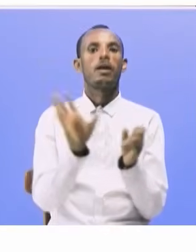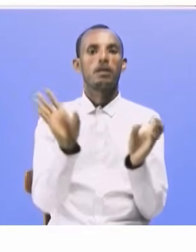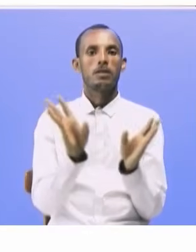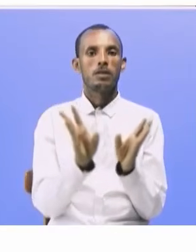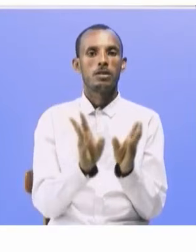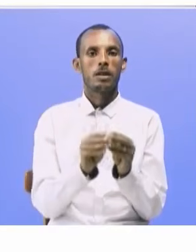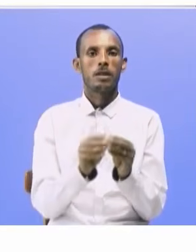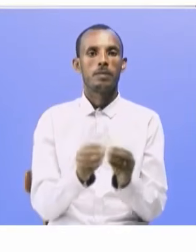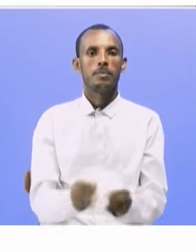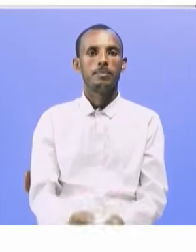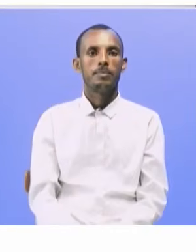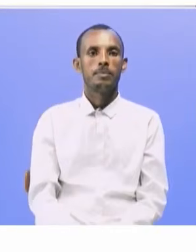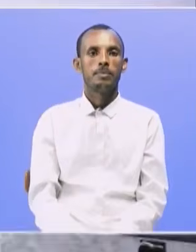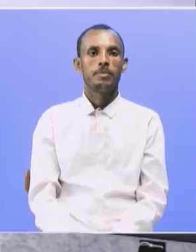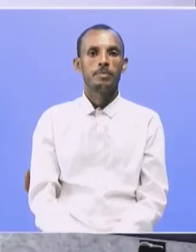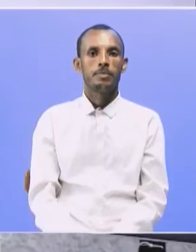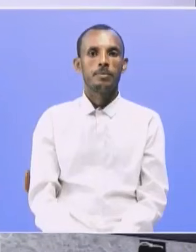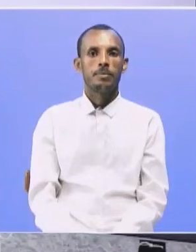set.